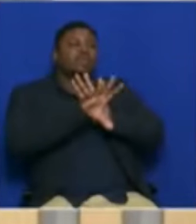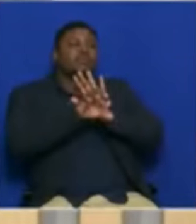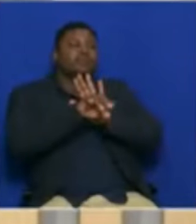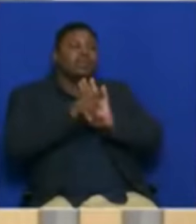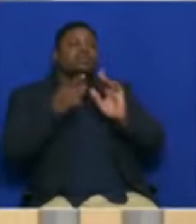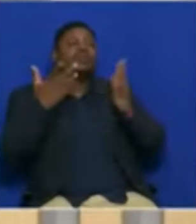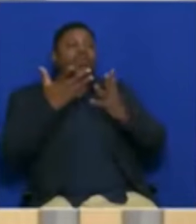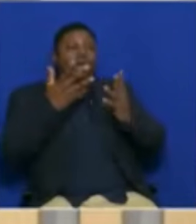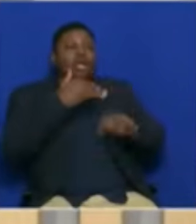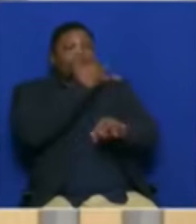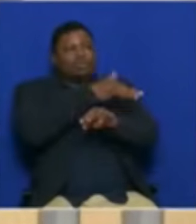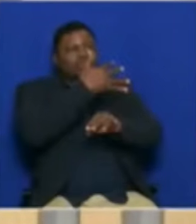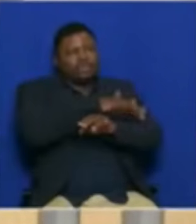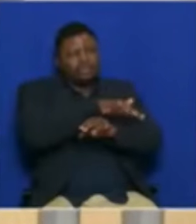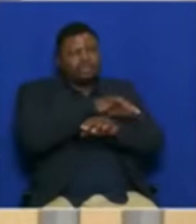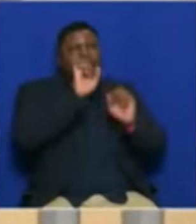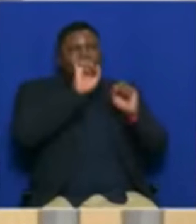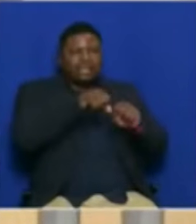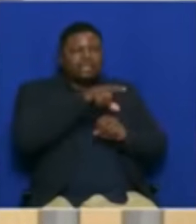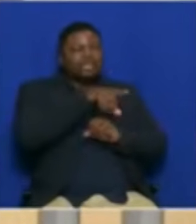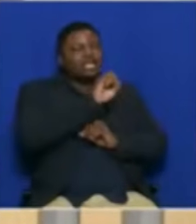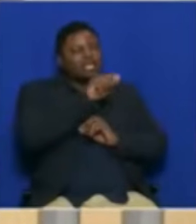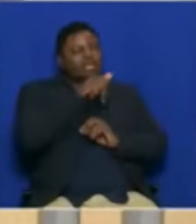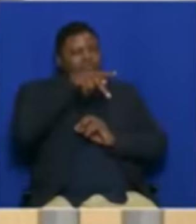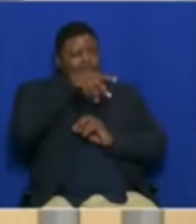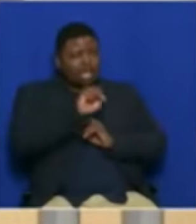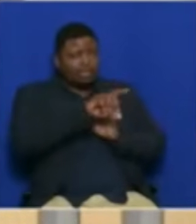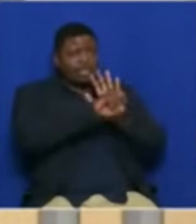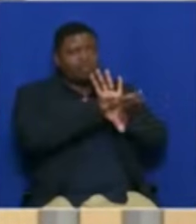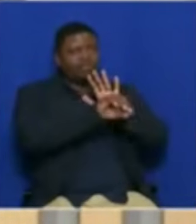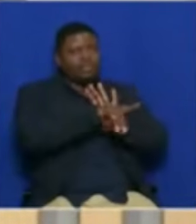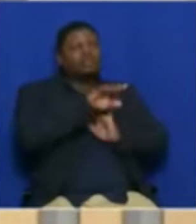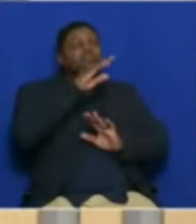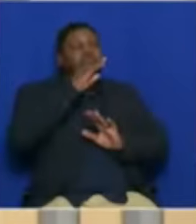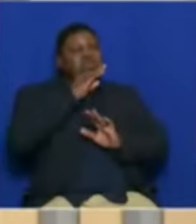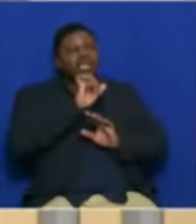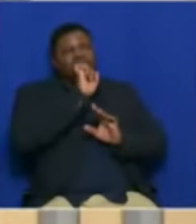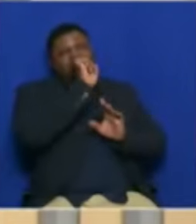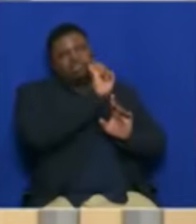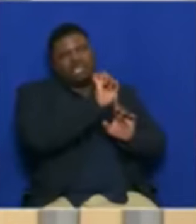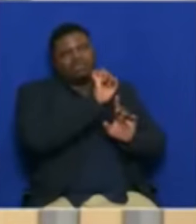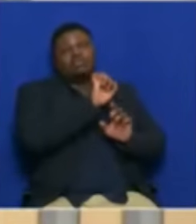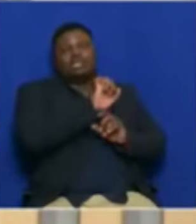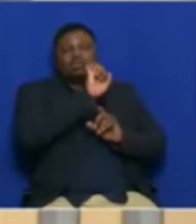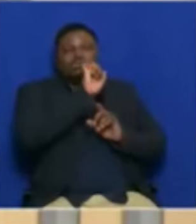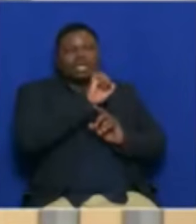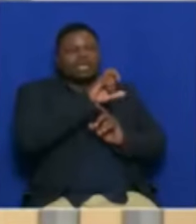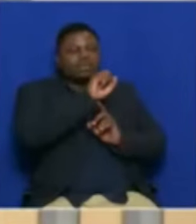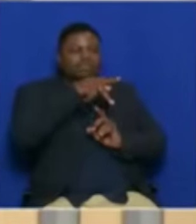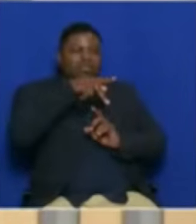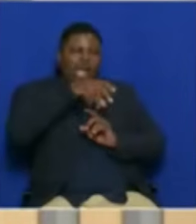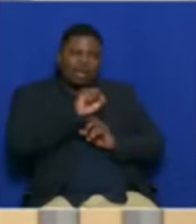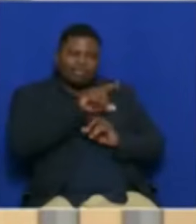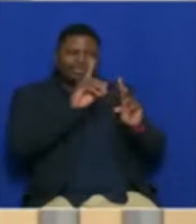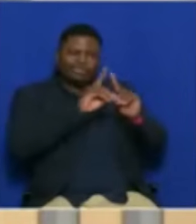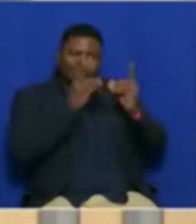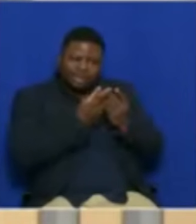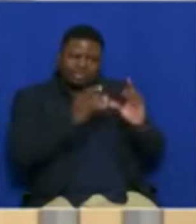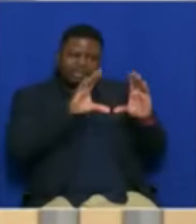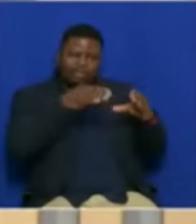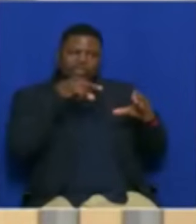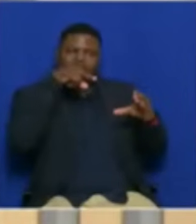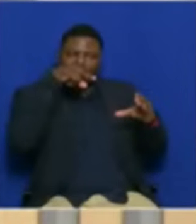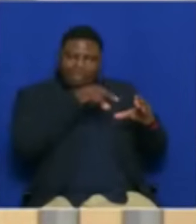outside. So it's their prerogative to advertise it outside. I take note of the requirements and the